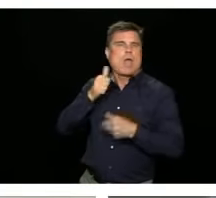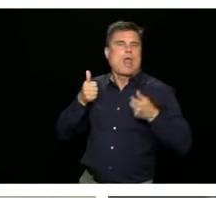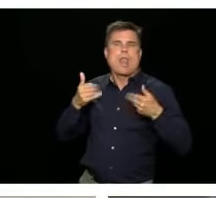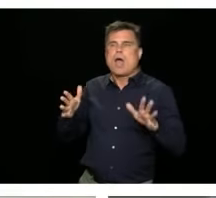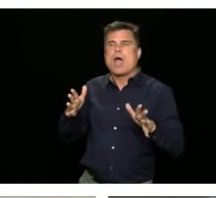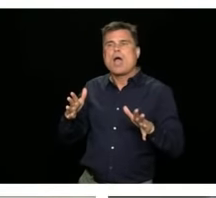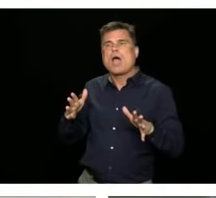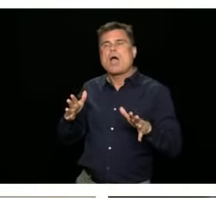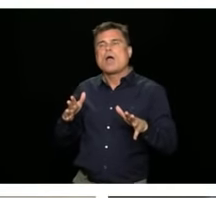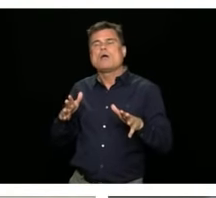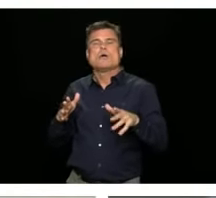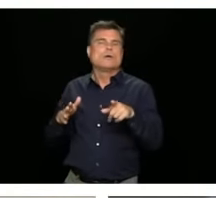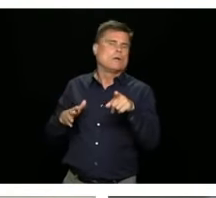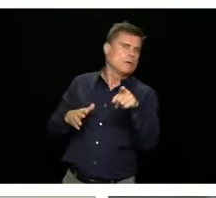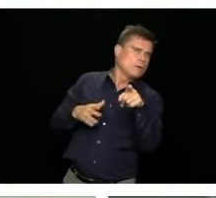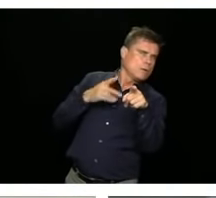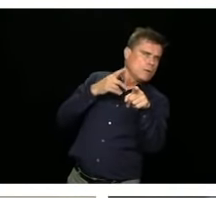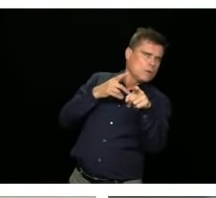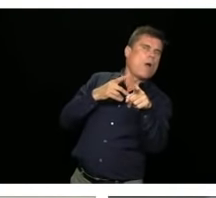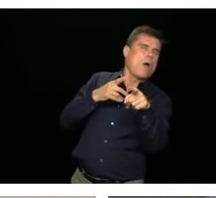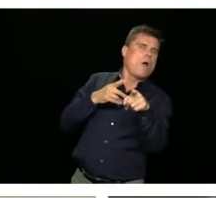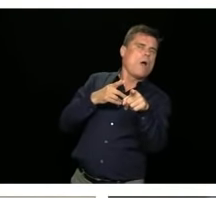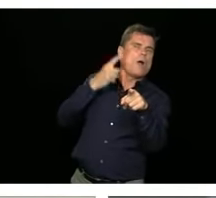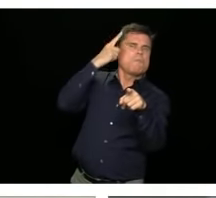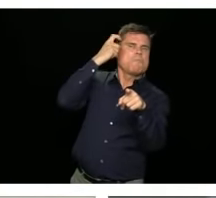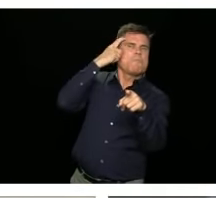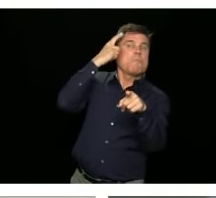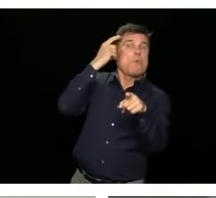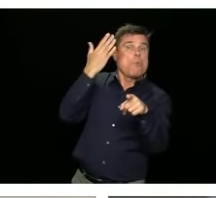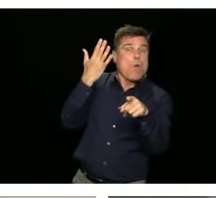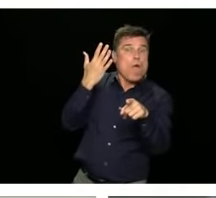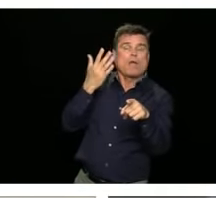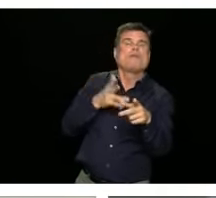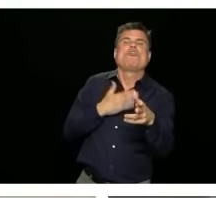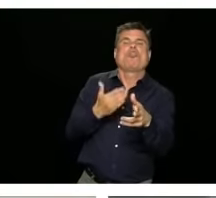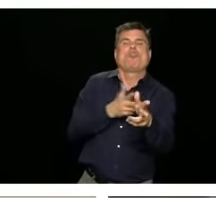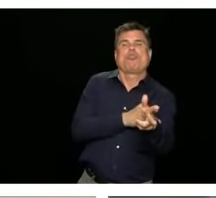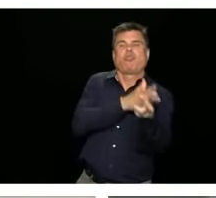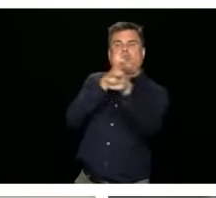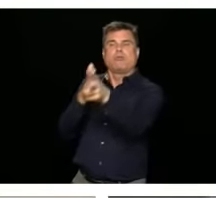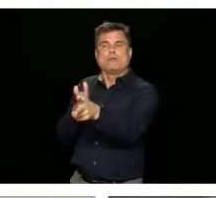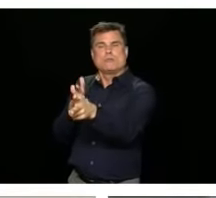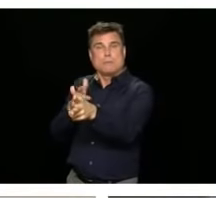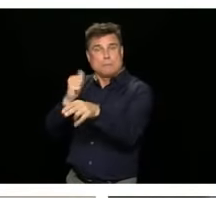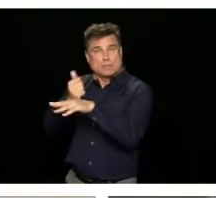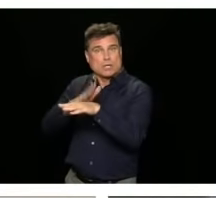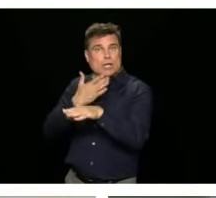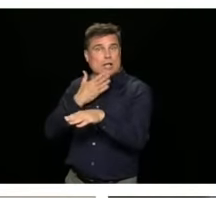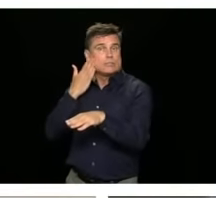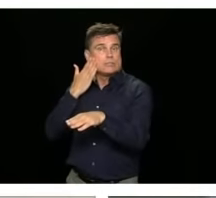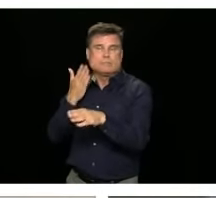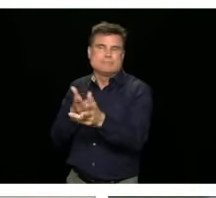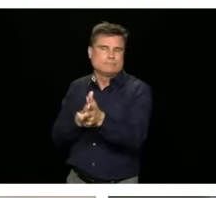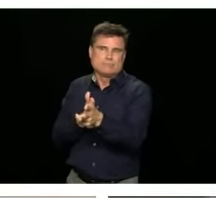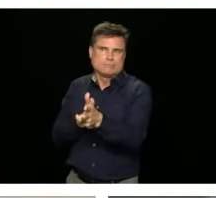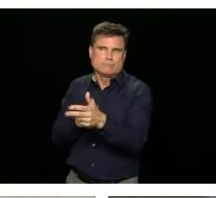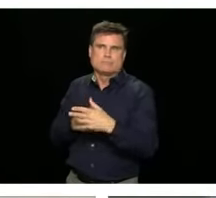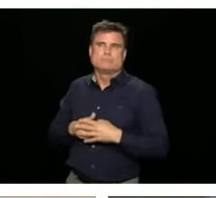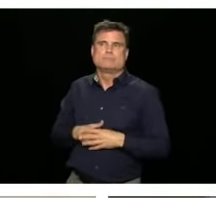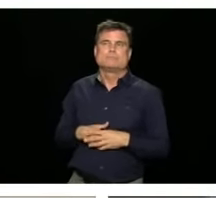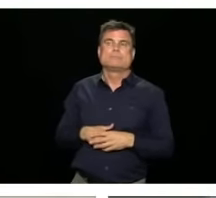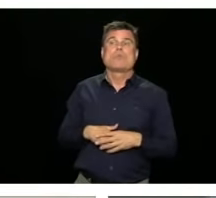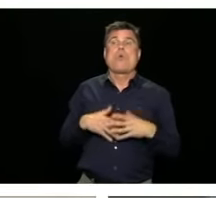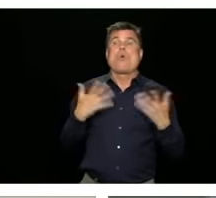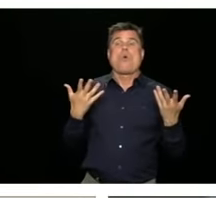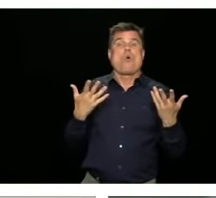so, you know, when we look at Indigenous communities, you know, I have traveled into the north, I've traveled into interior. This